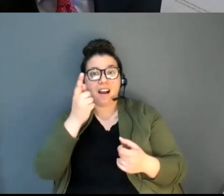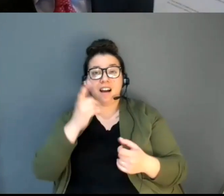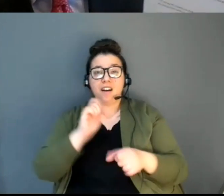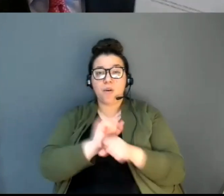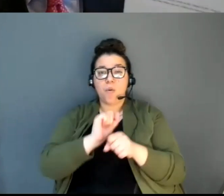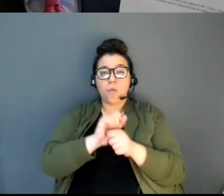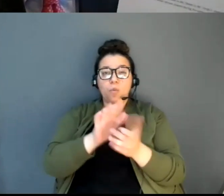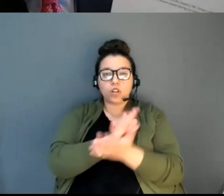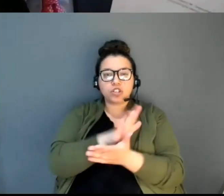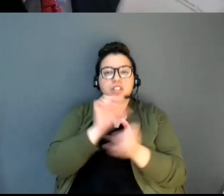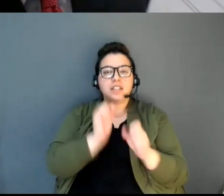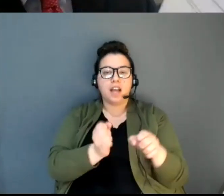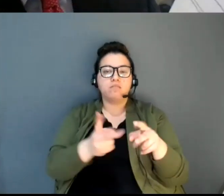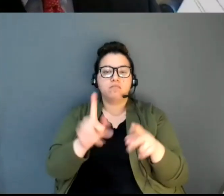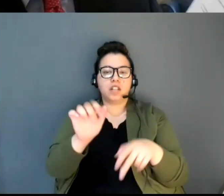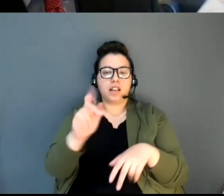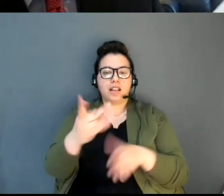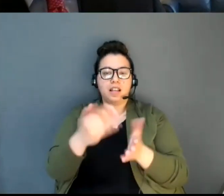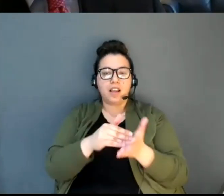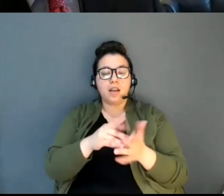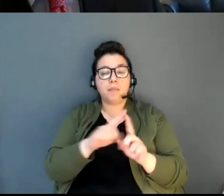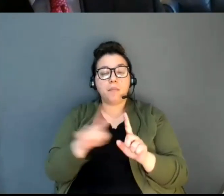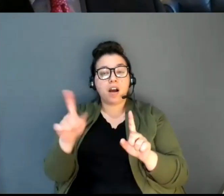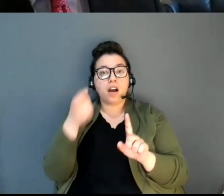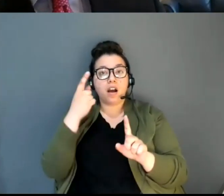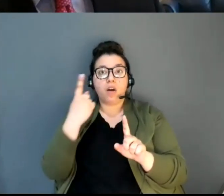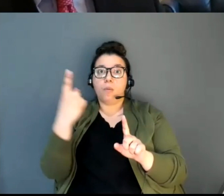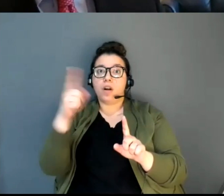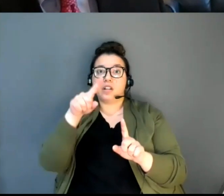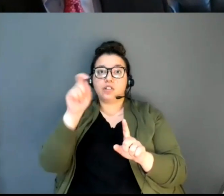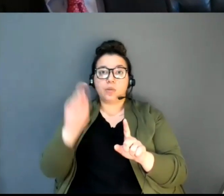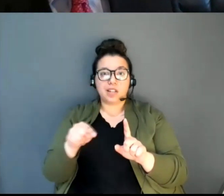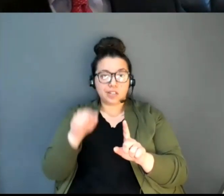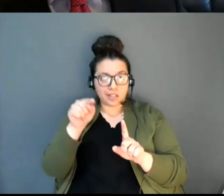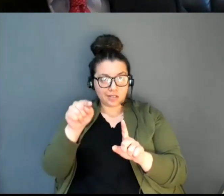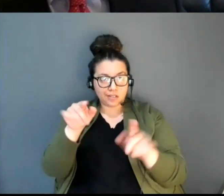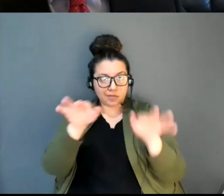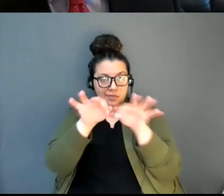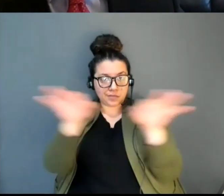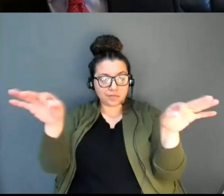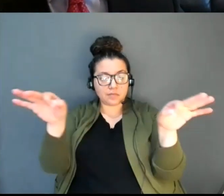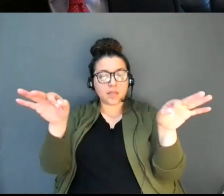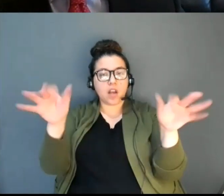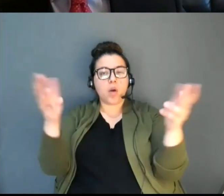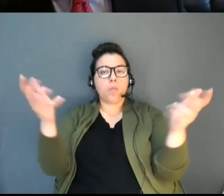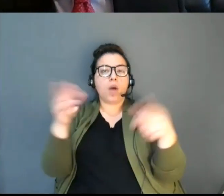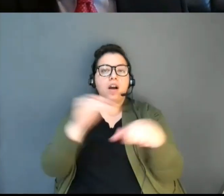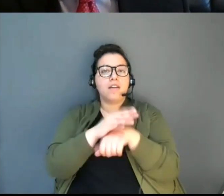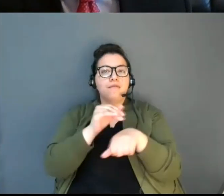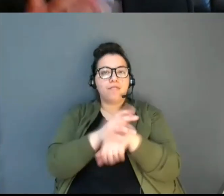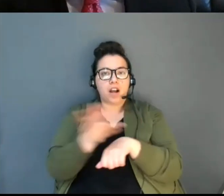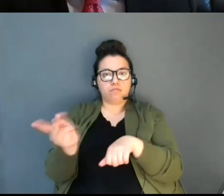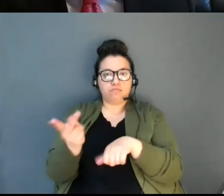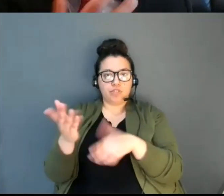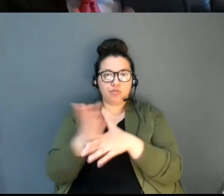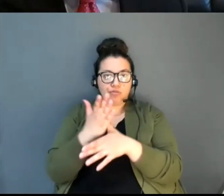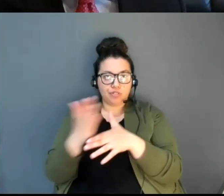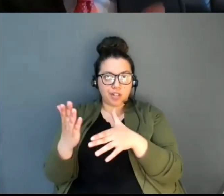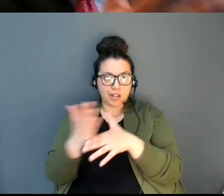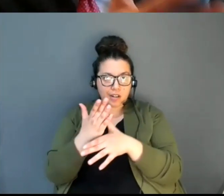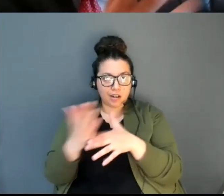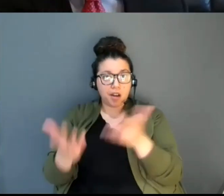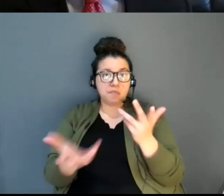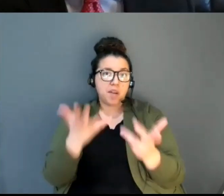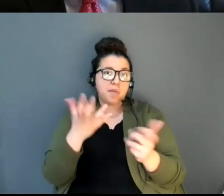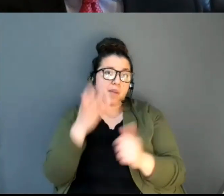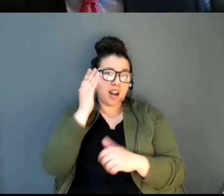the link back in the chat for those who might need it, but one of our questions is, what piece of advice did they share that you might want to hang